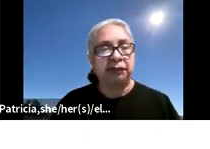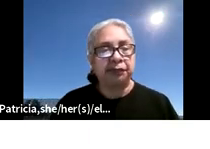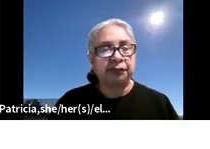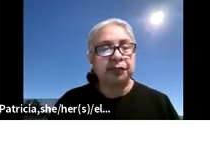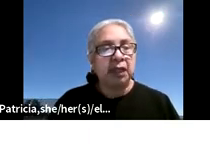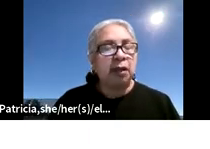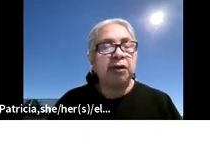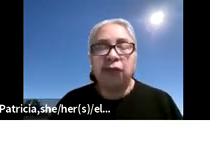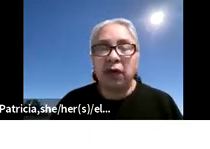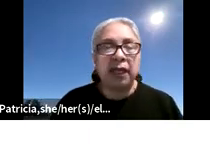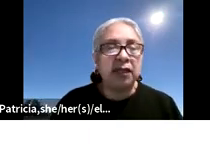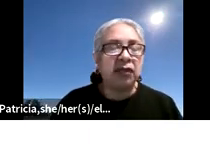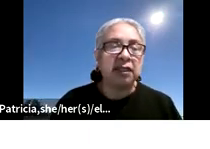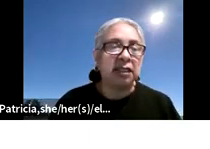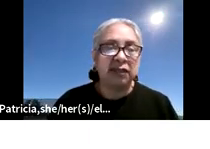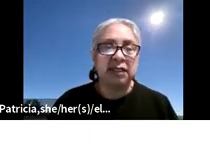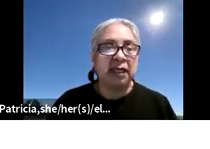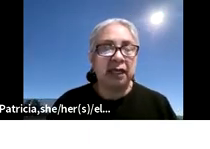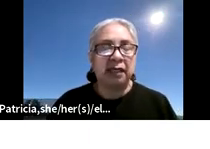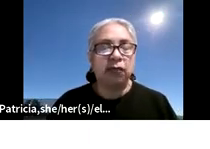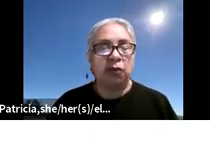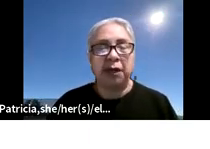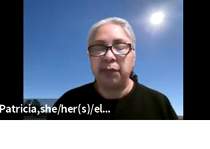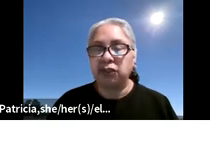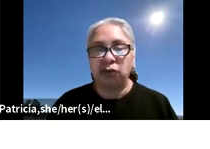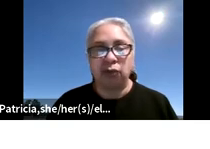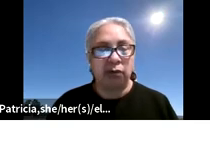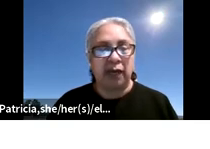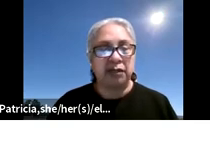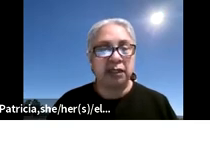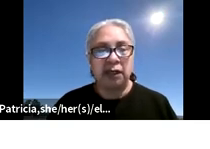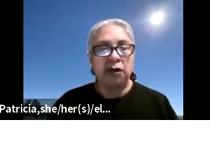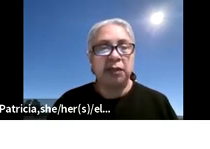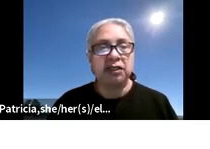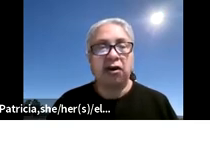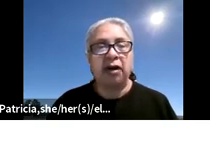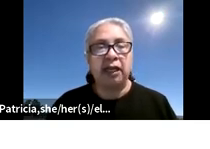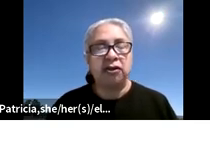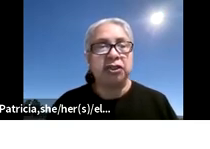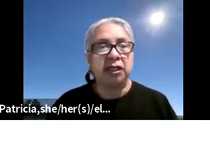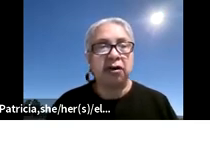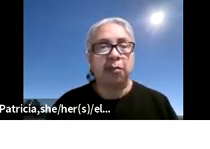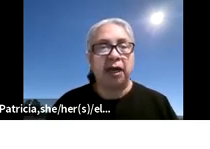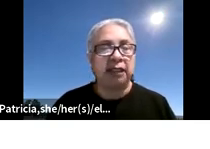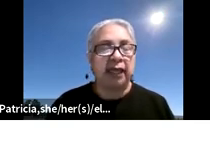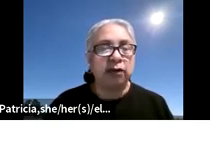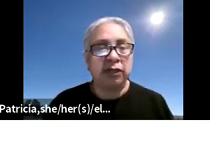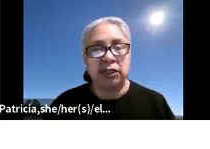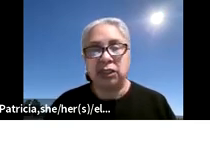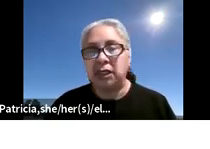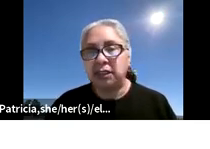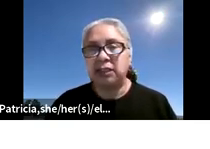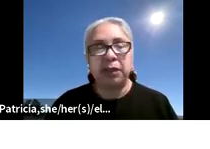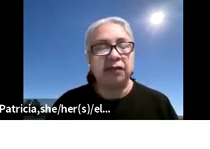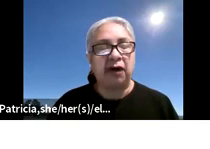hospital, before anything is even said, we want to make sure we're grounded, because our energy and our body